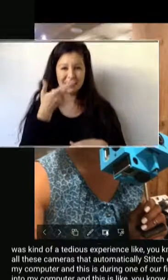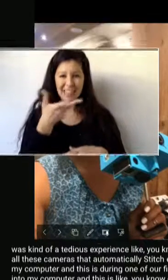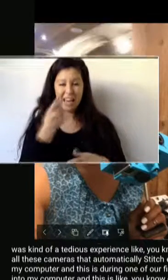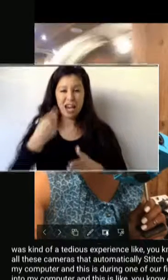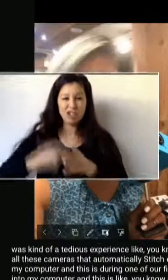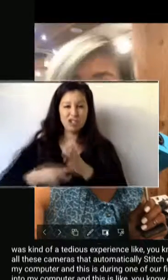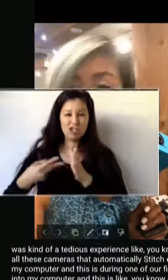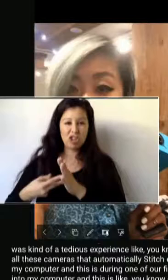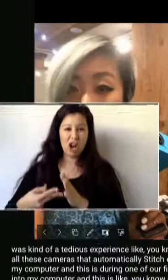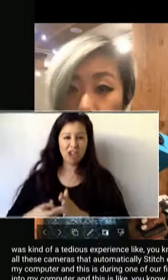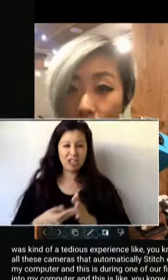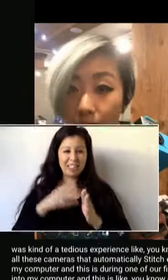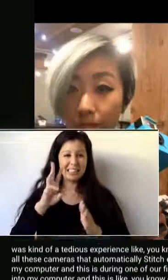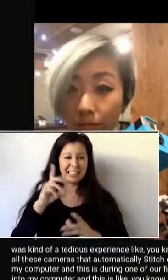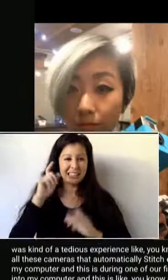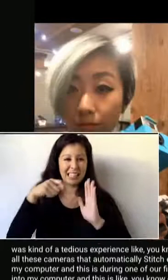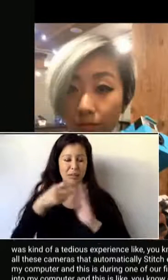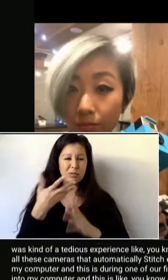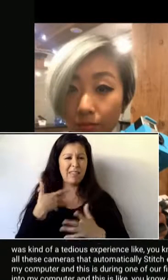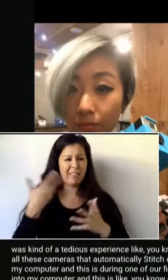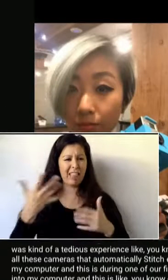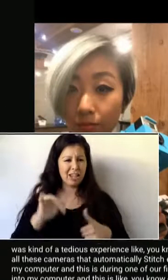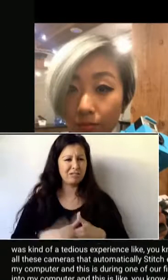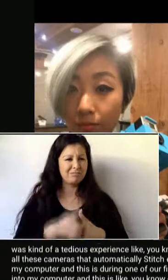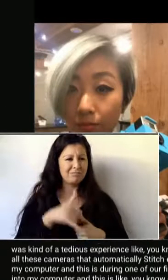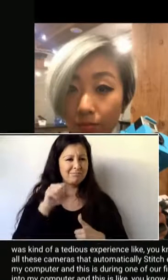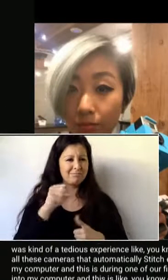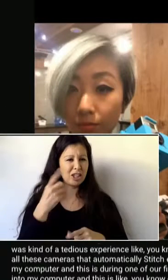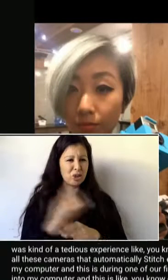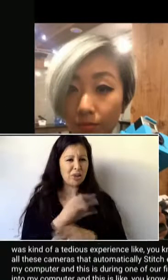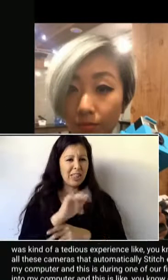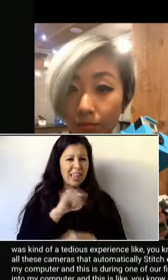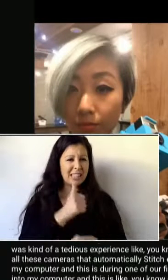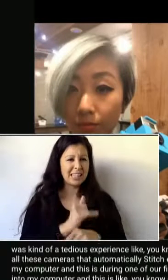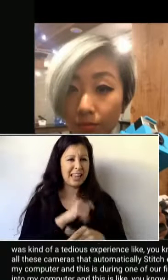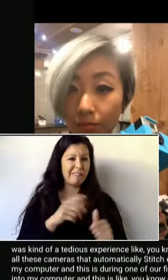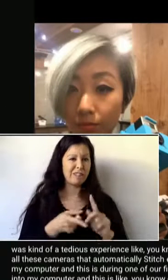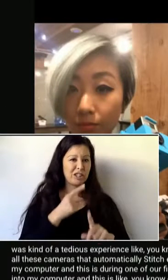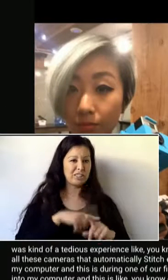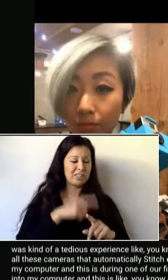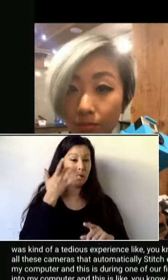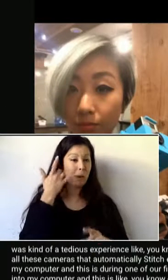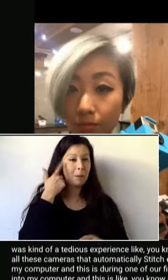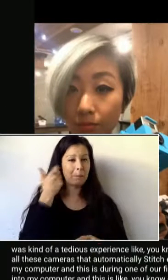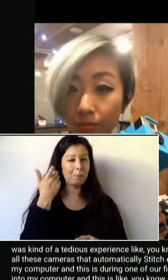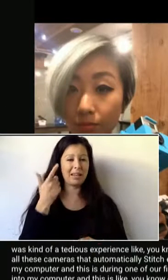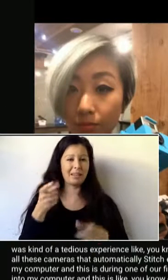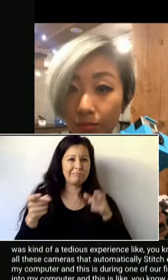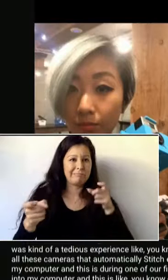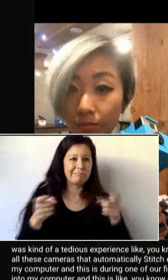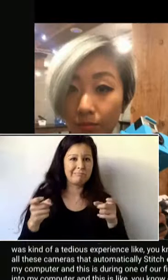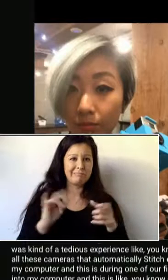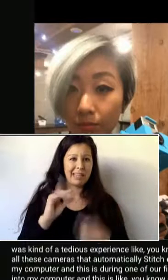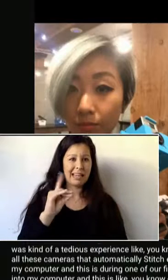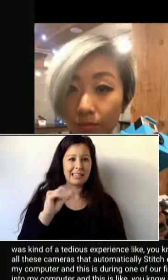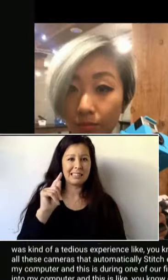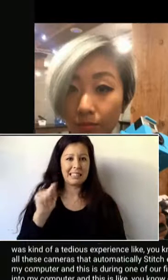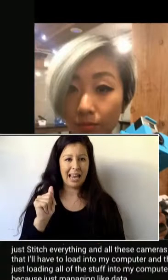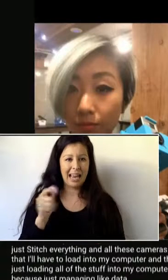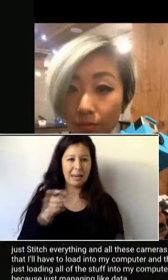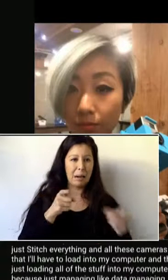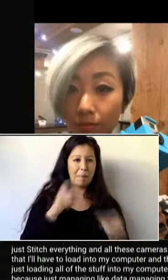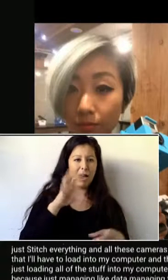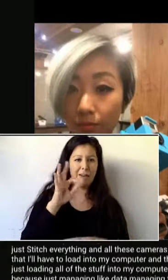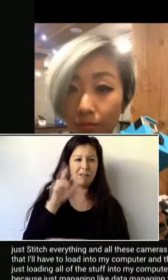So there was a lot of challenges using this setup at first, because just managing like data, managing the